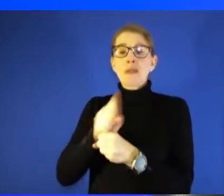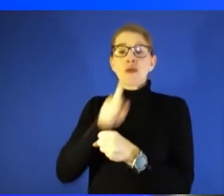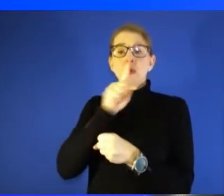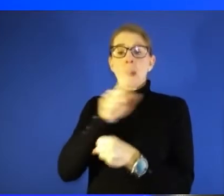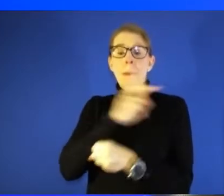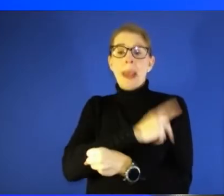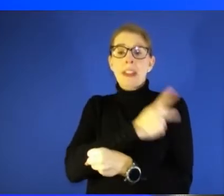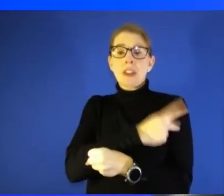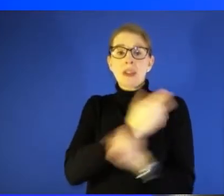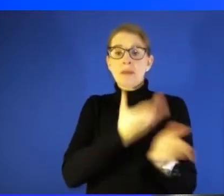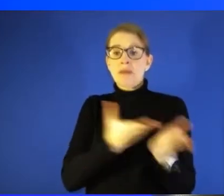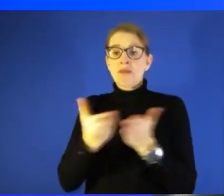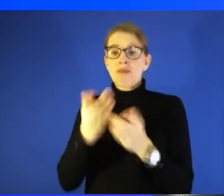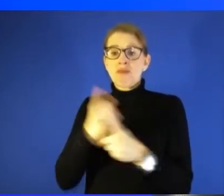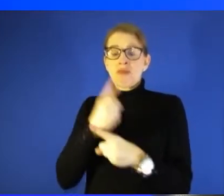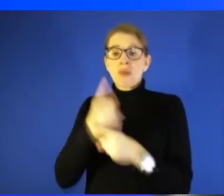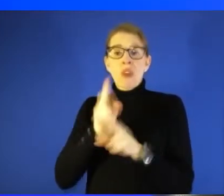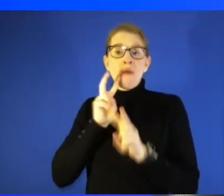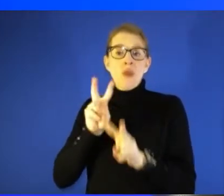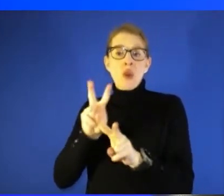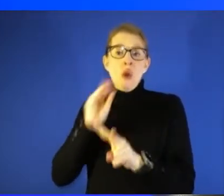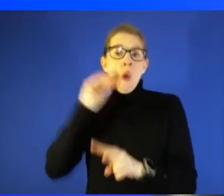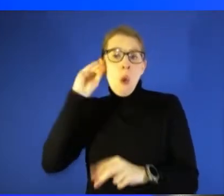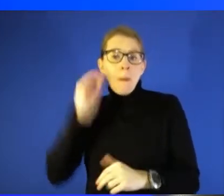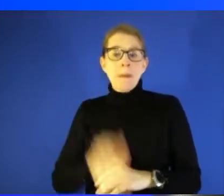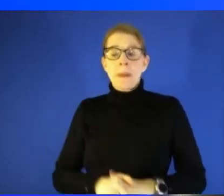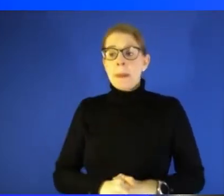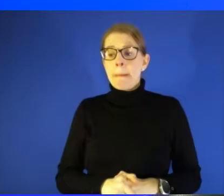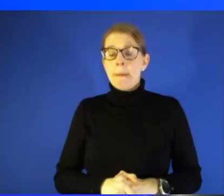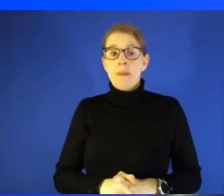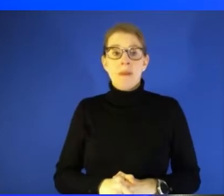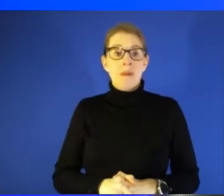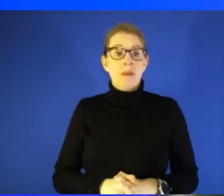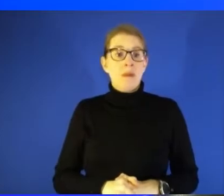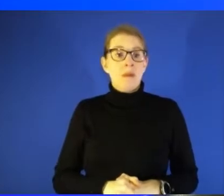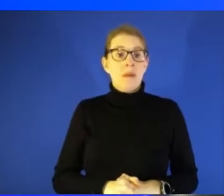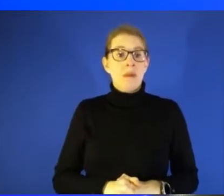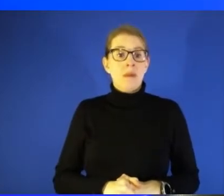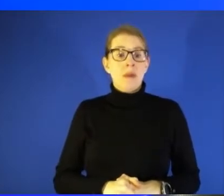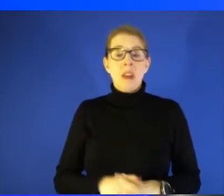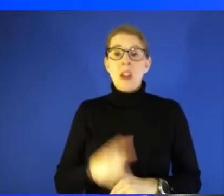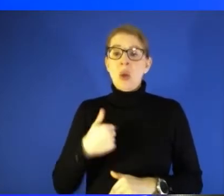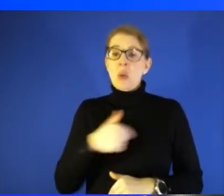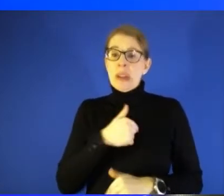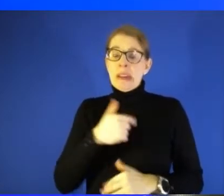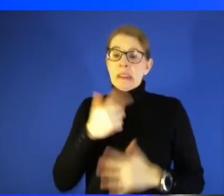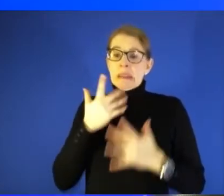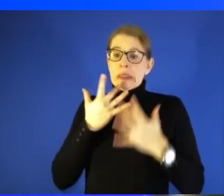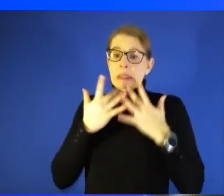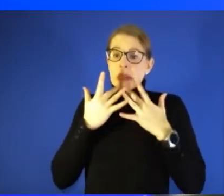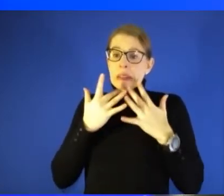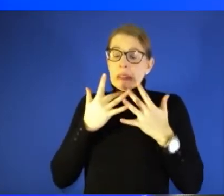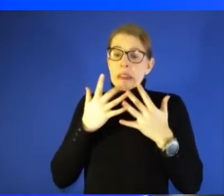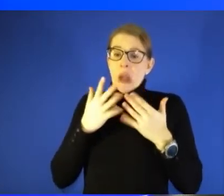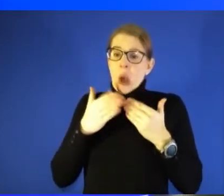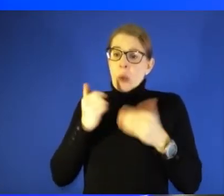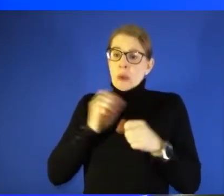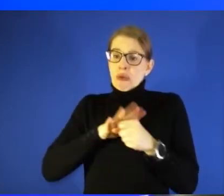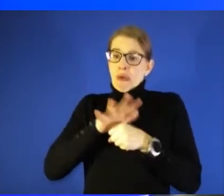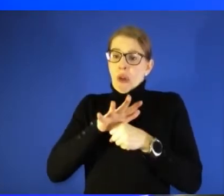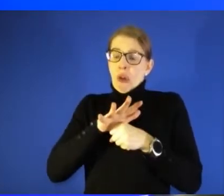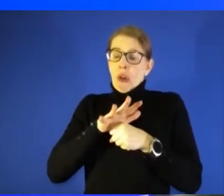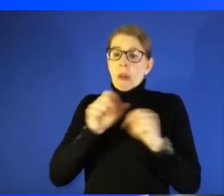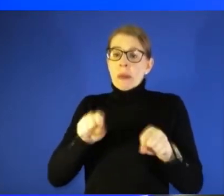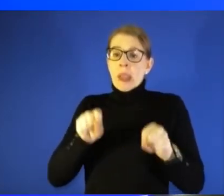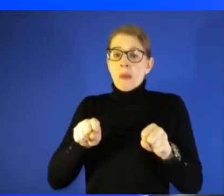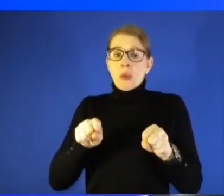the appropriate funeral homes. And we are right at the edge of our capacity any given day about being able